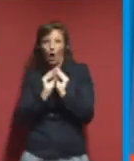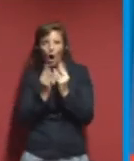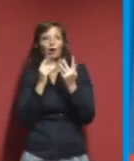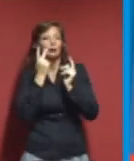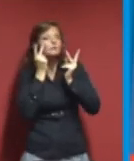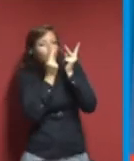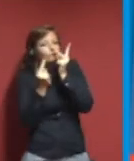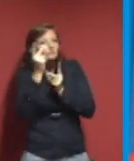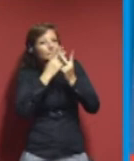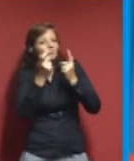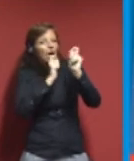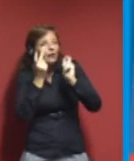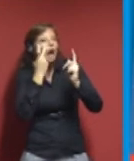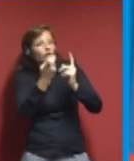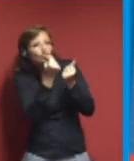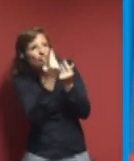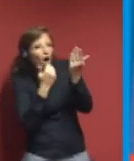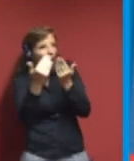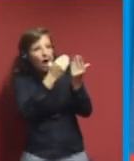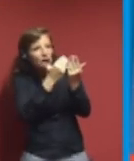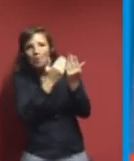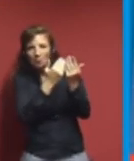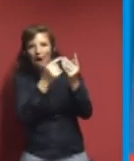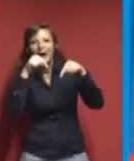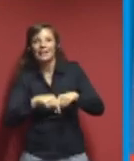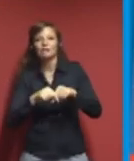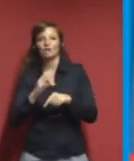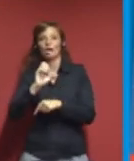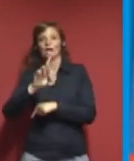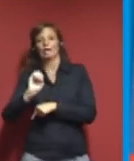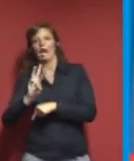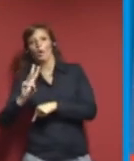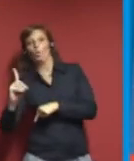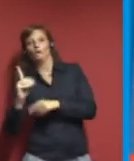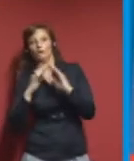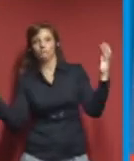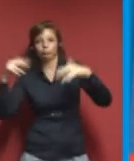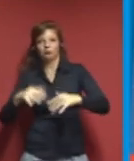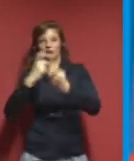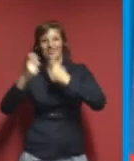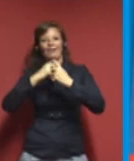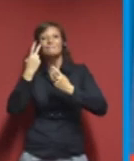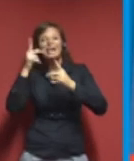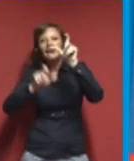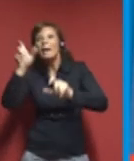money, you can go to the crowdsourcing. To fund your project.